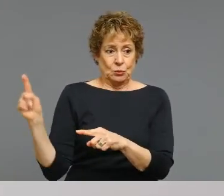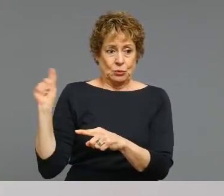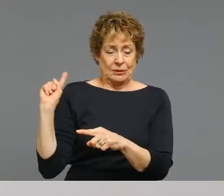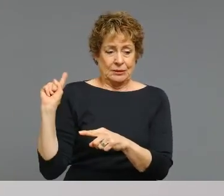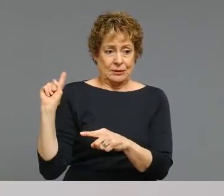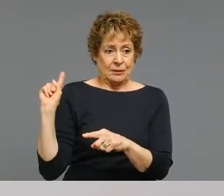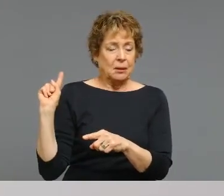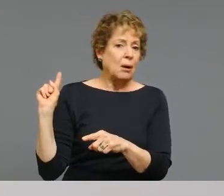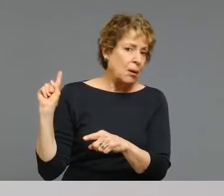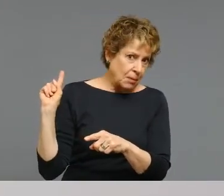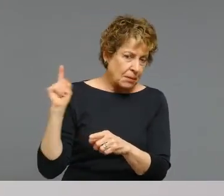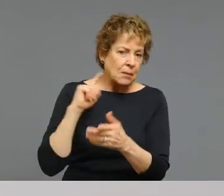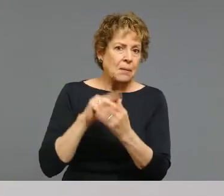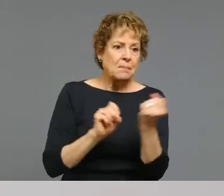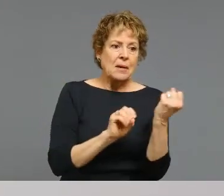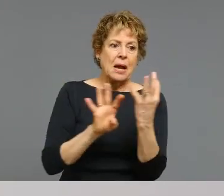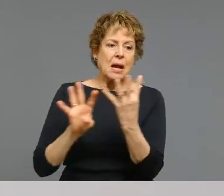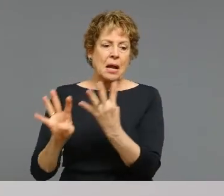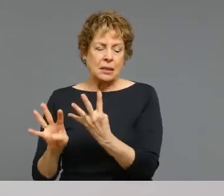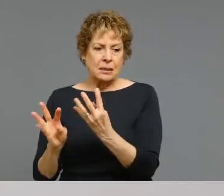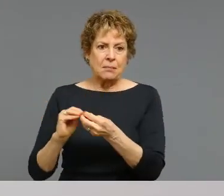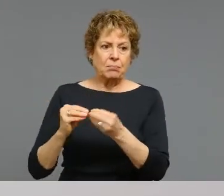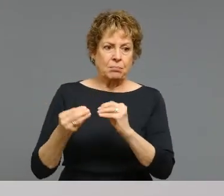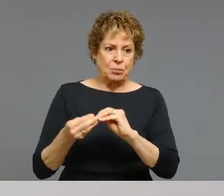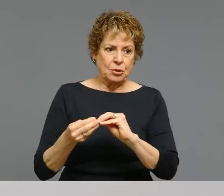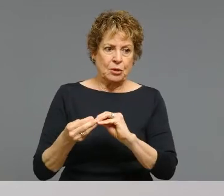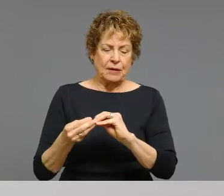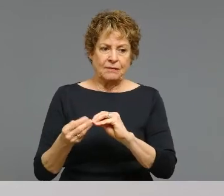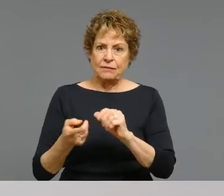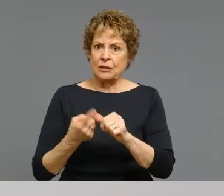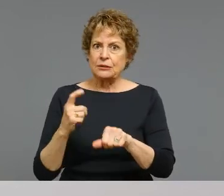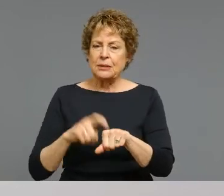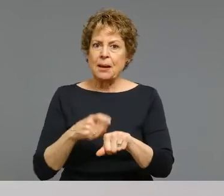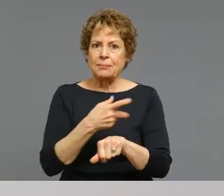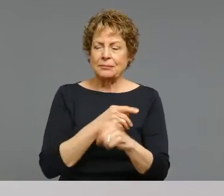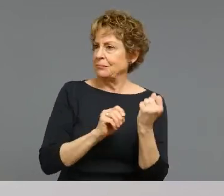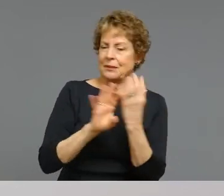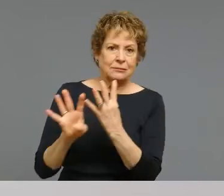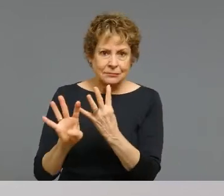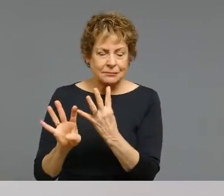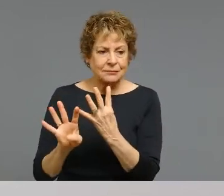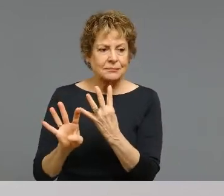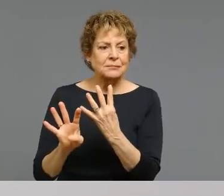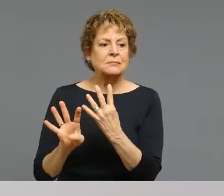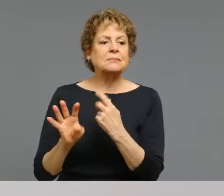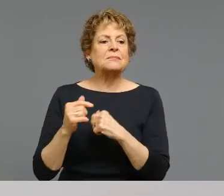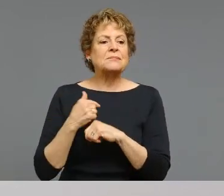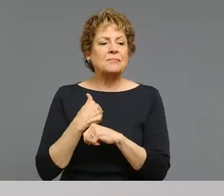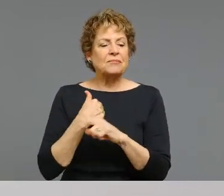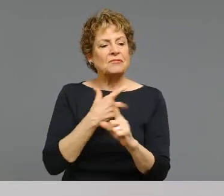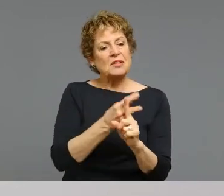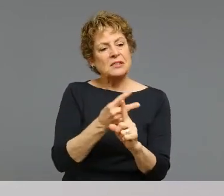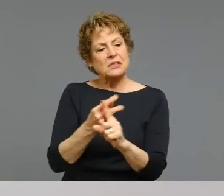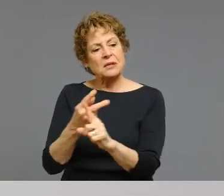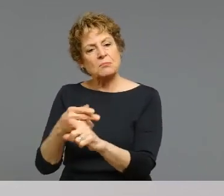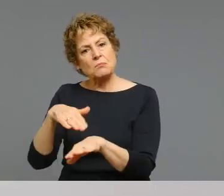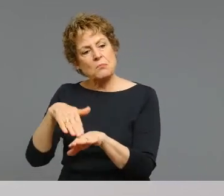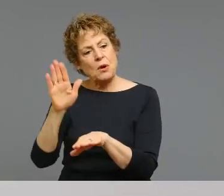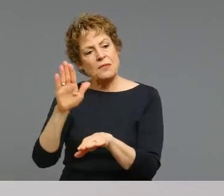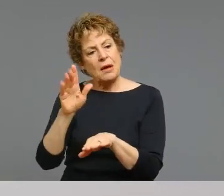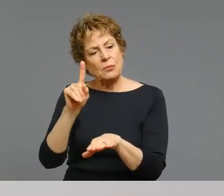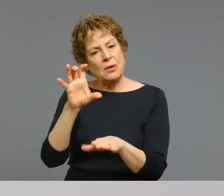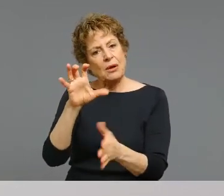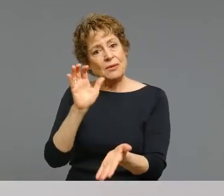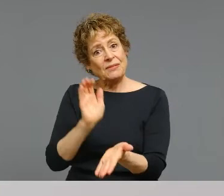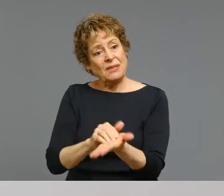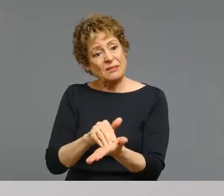think we've vaccinated, hold on, let me see if I can find that. We've vaccinated over 100,000 individuals